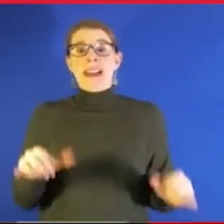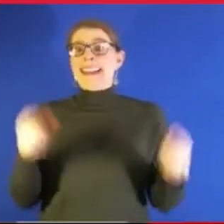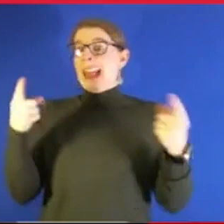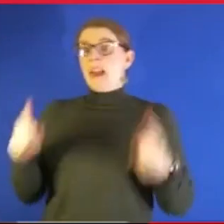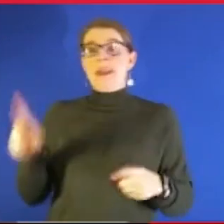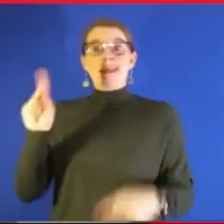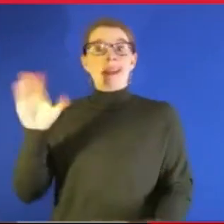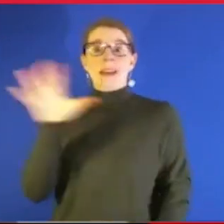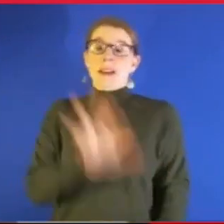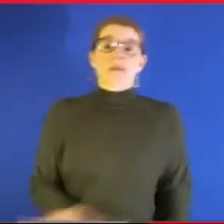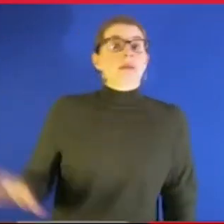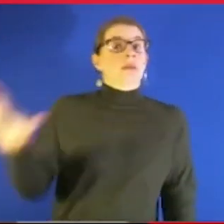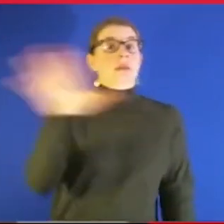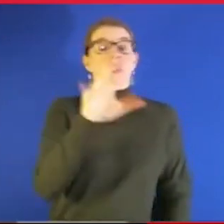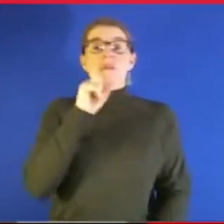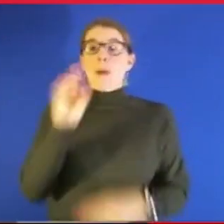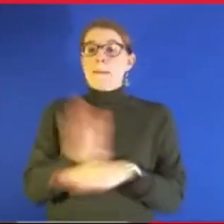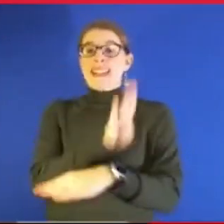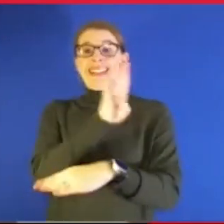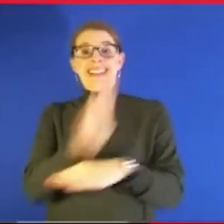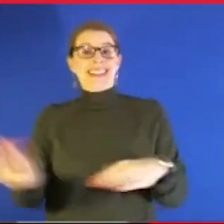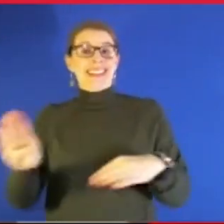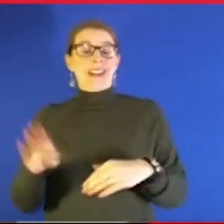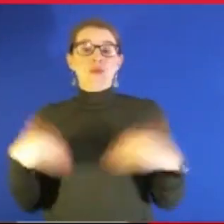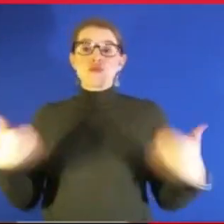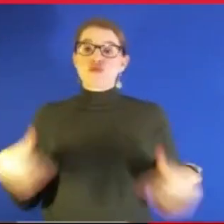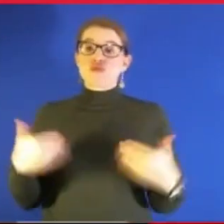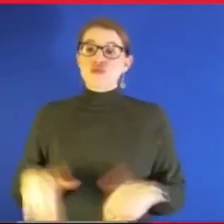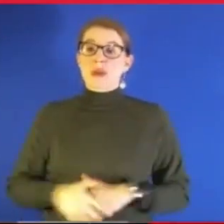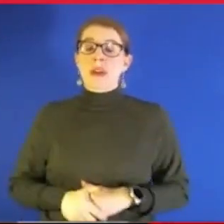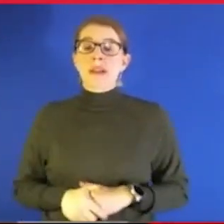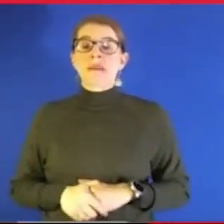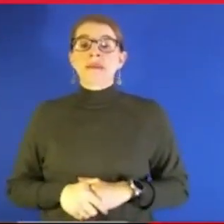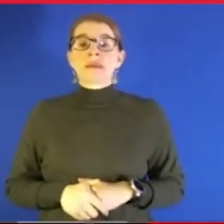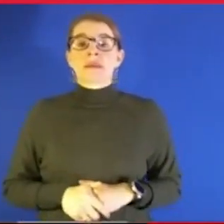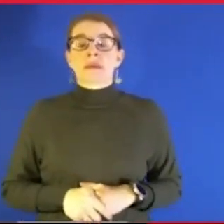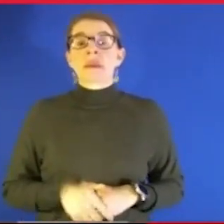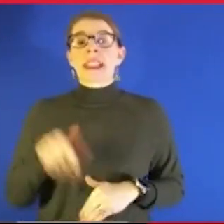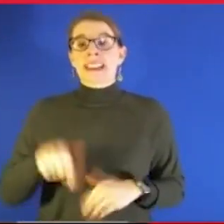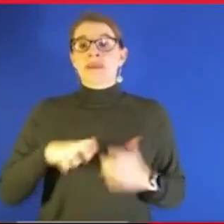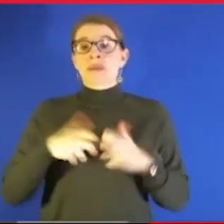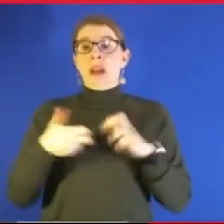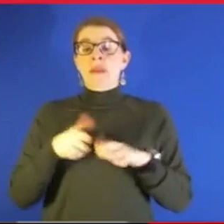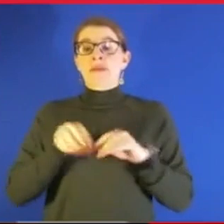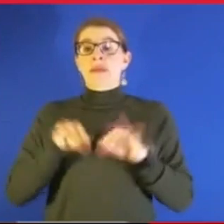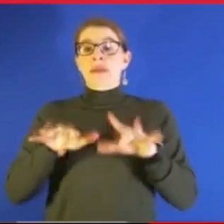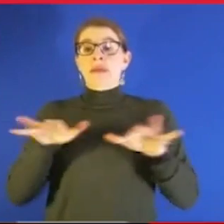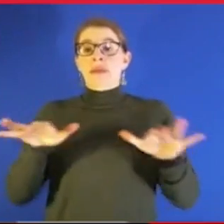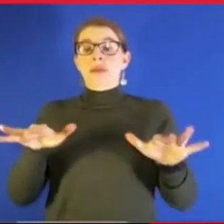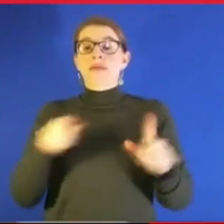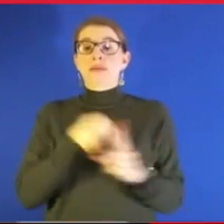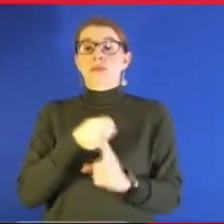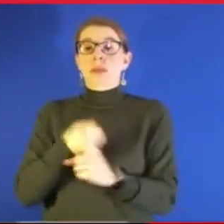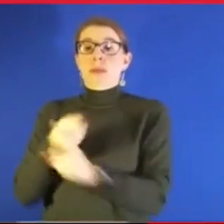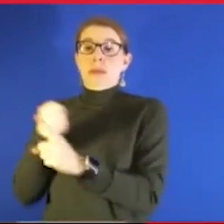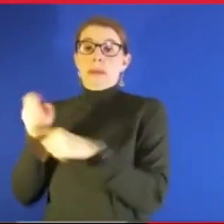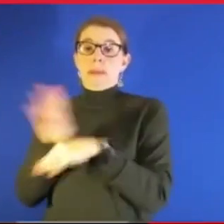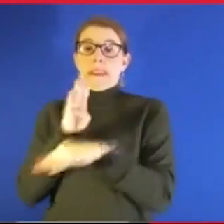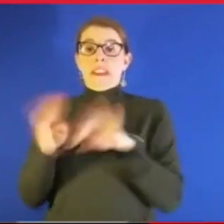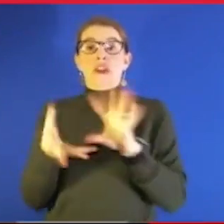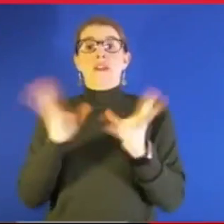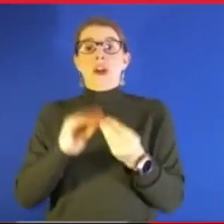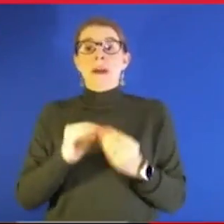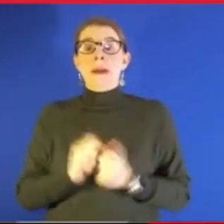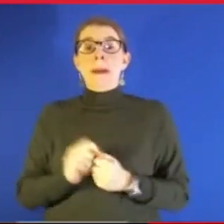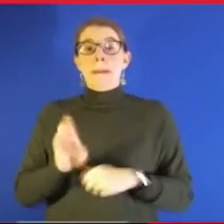at every level of business. And so this issue permeates business overall. And I think you're seeing